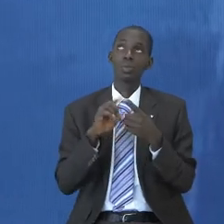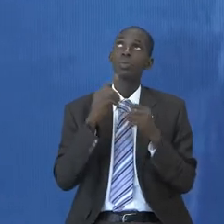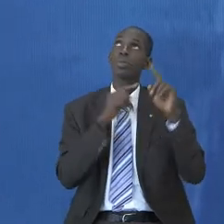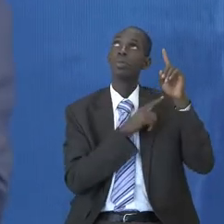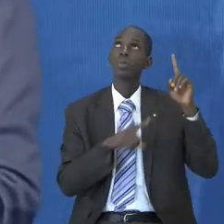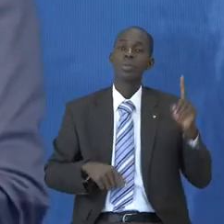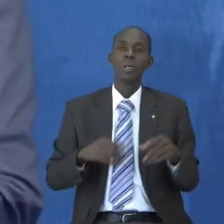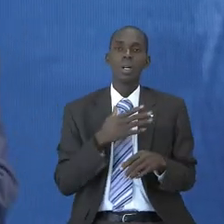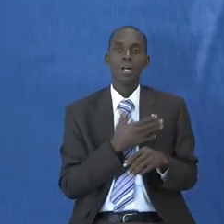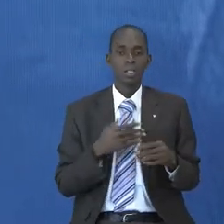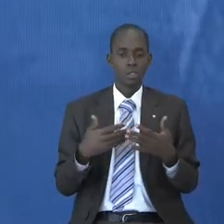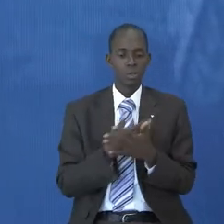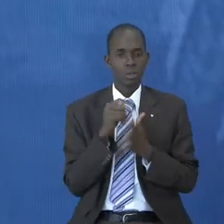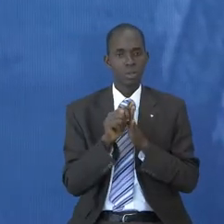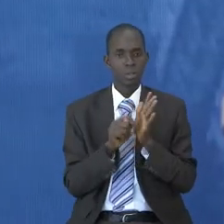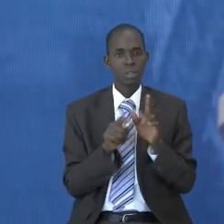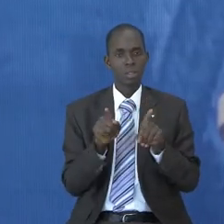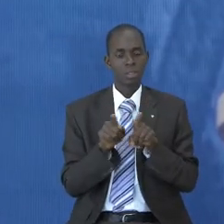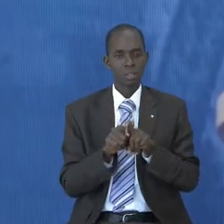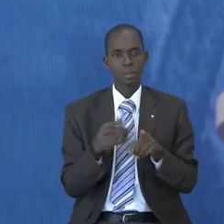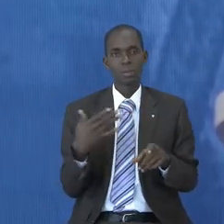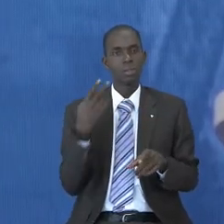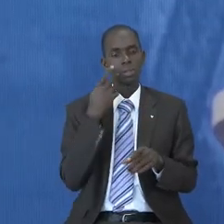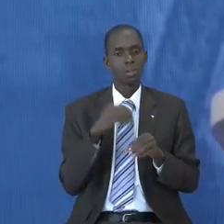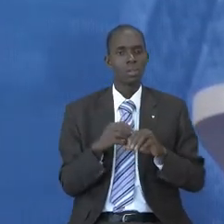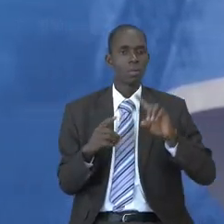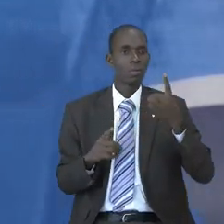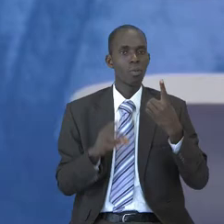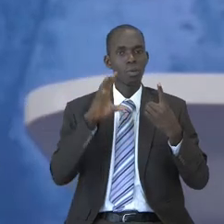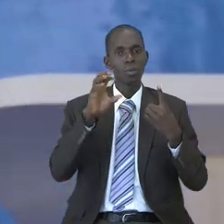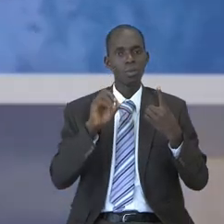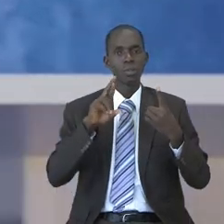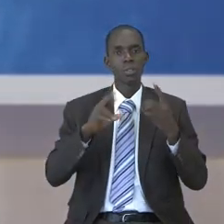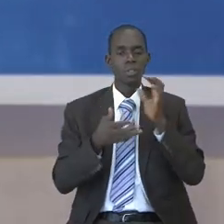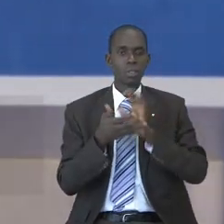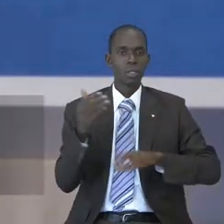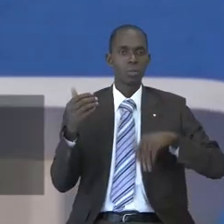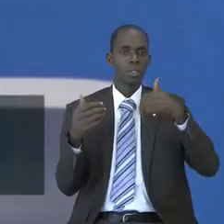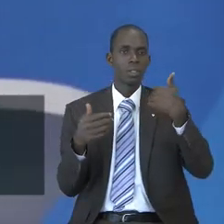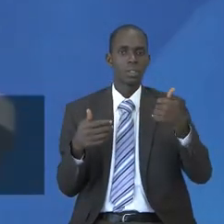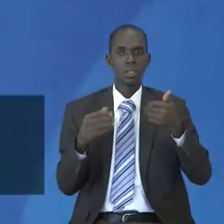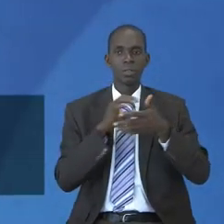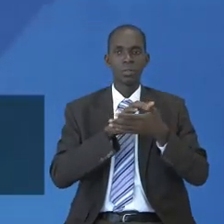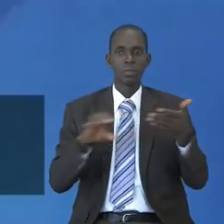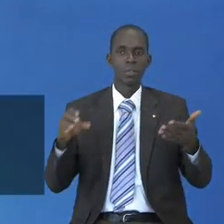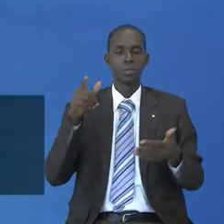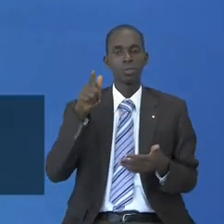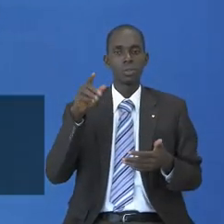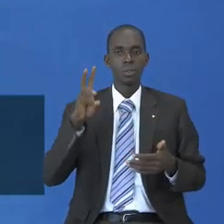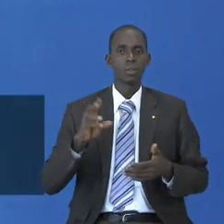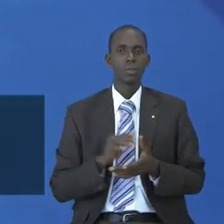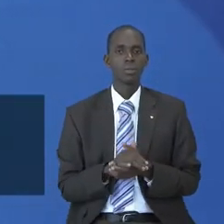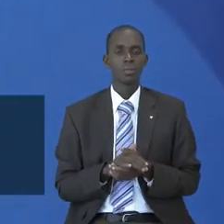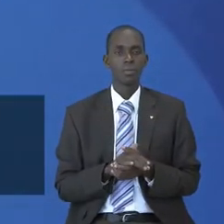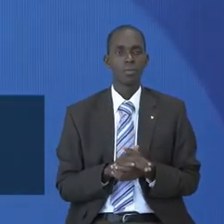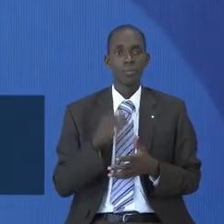New Testament, look at 1 Corinthians chapter 10, and we're reading from verse 26. 1 Corinthians chapter 10, verse 26.